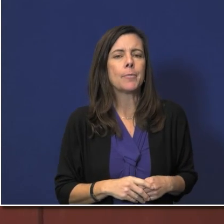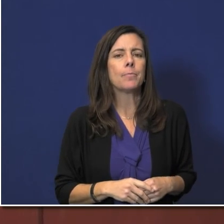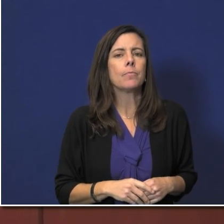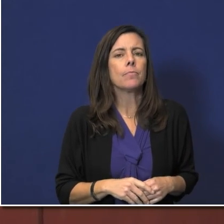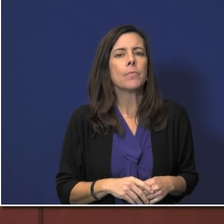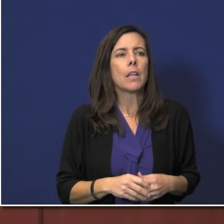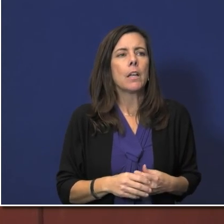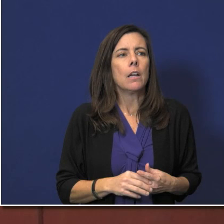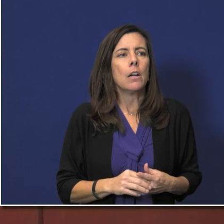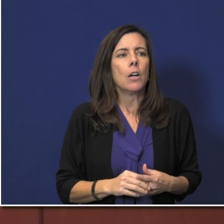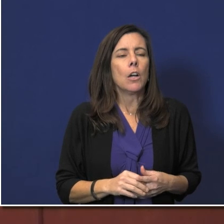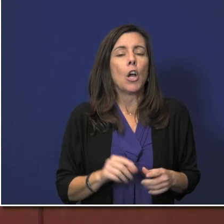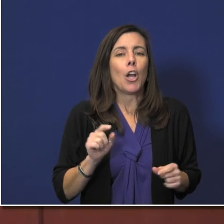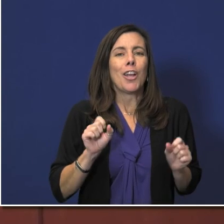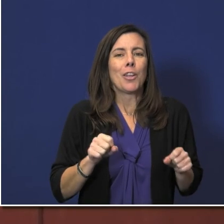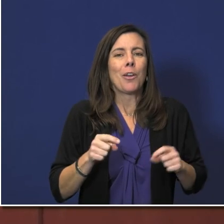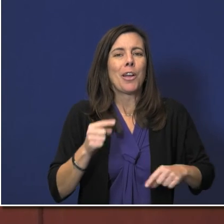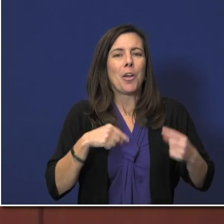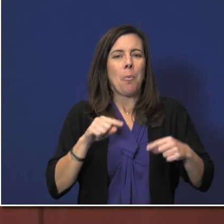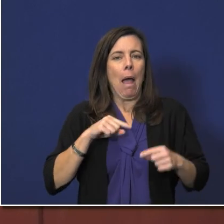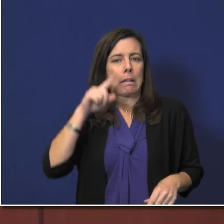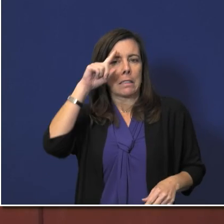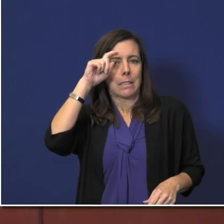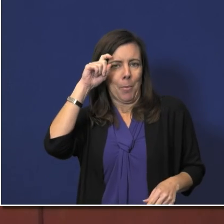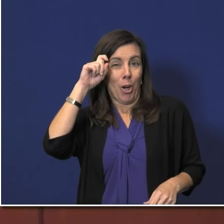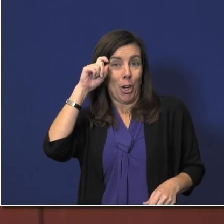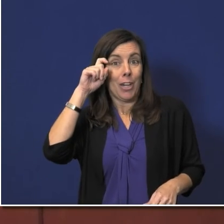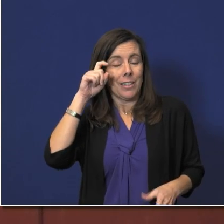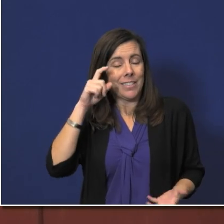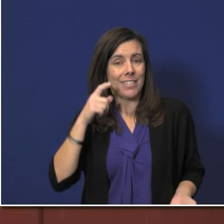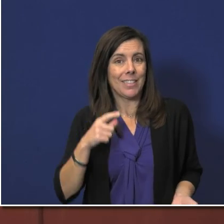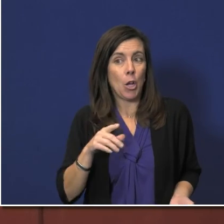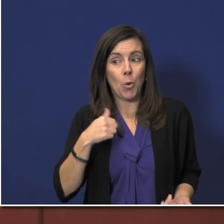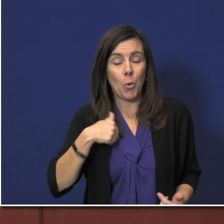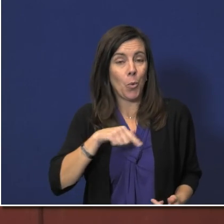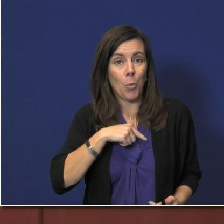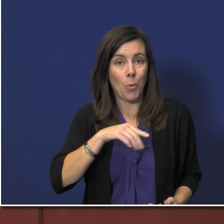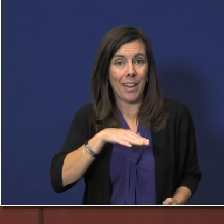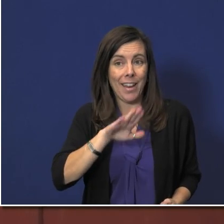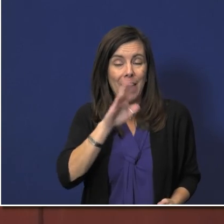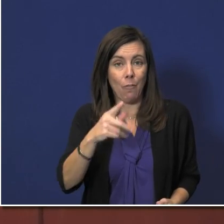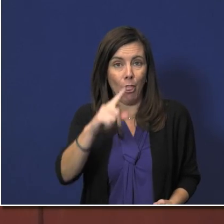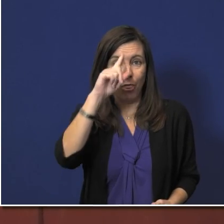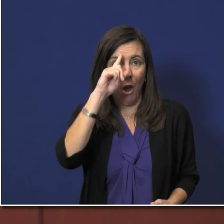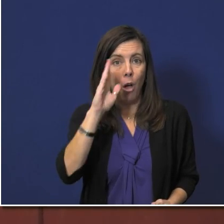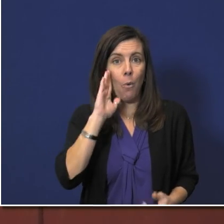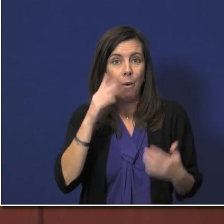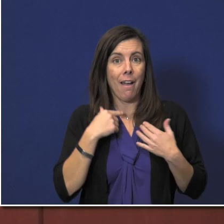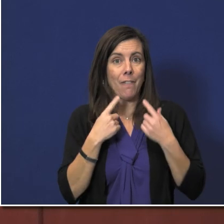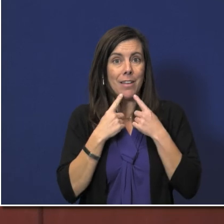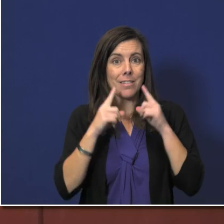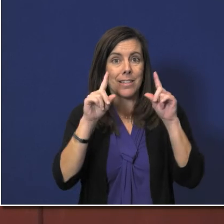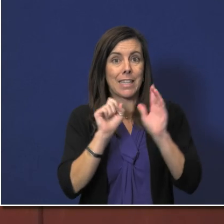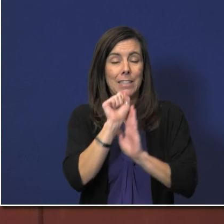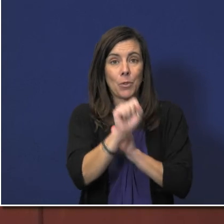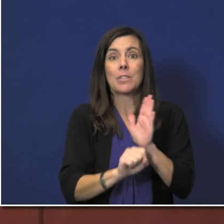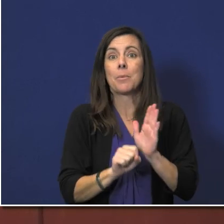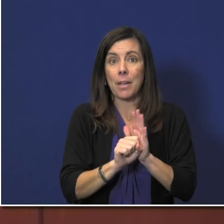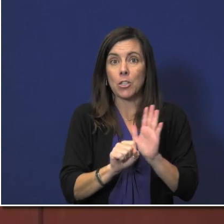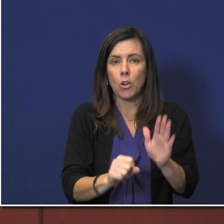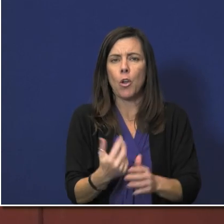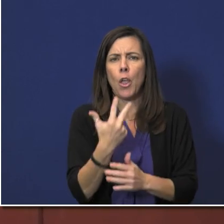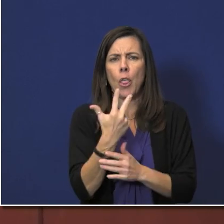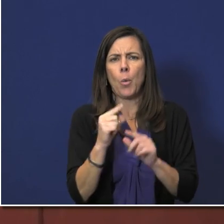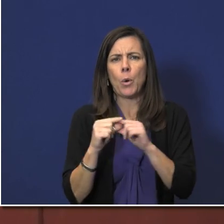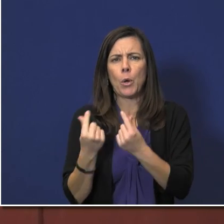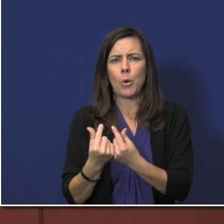You can go back to this summer, and I don't know if we ever thought we would have as successful semester as we've had. So just three groups that